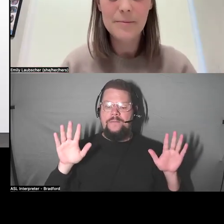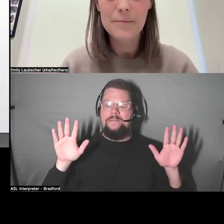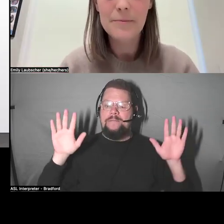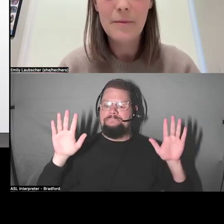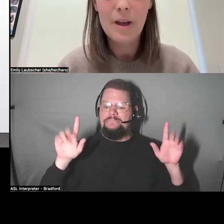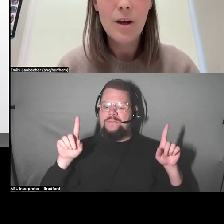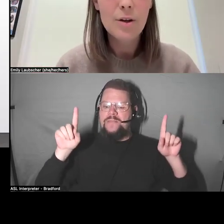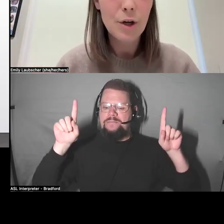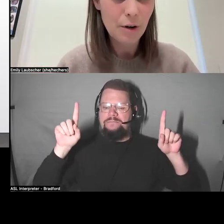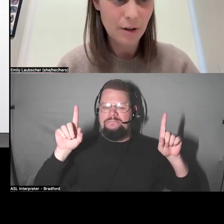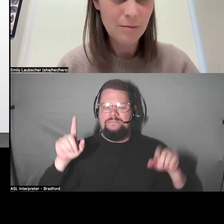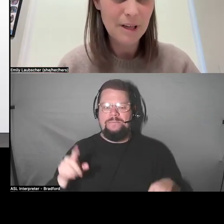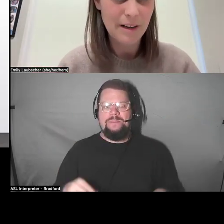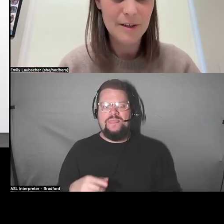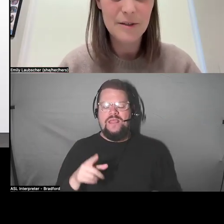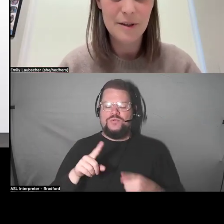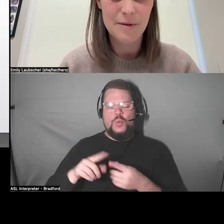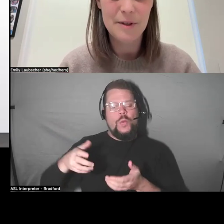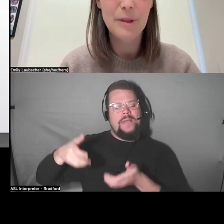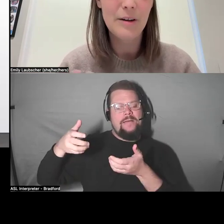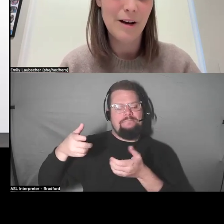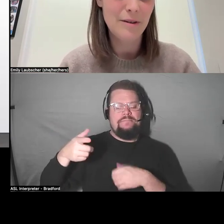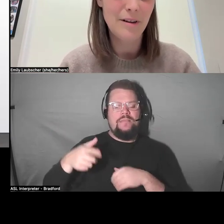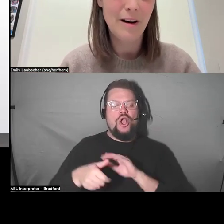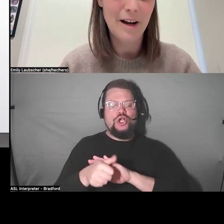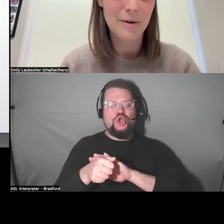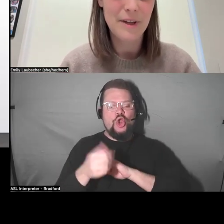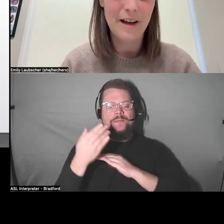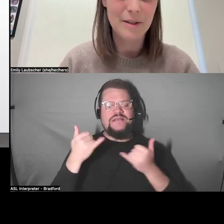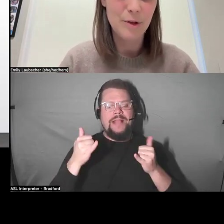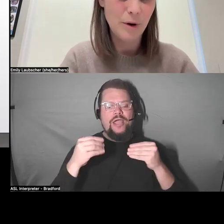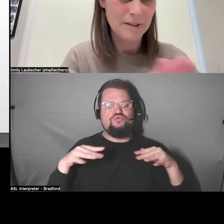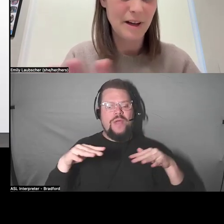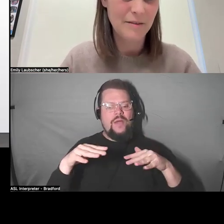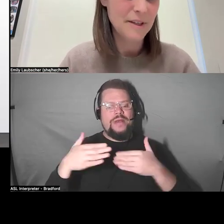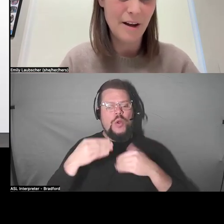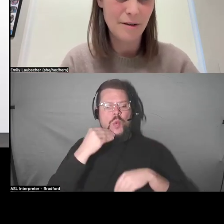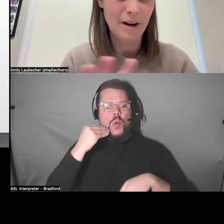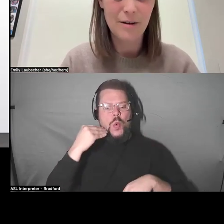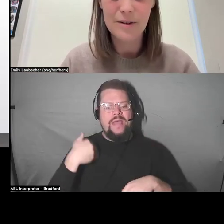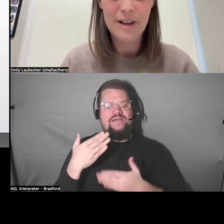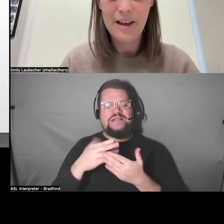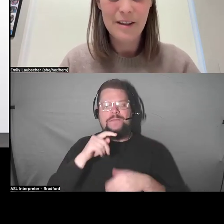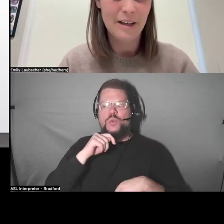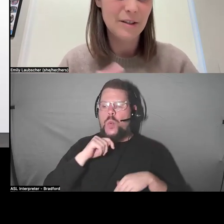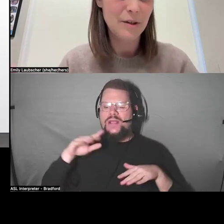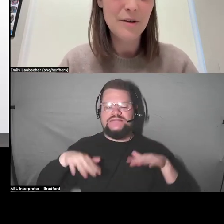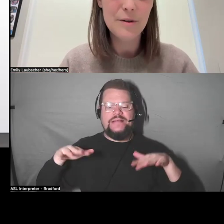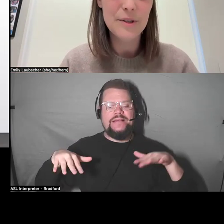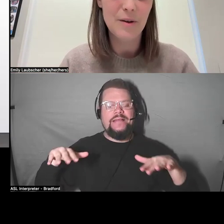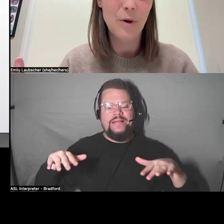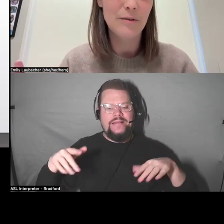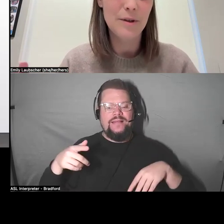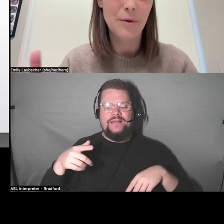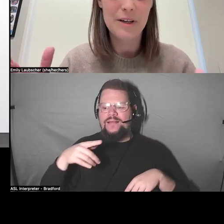up, turtle, because there was this playground near our house that had some toys kind of scattered around that kids could